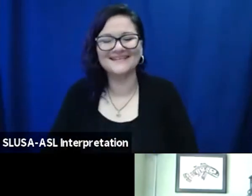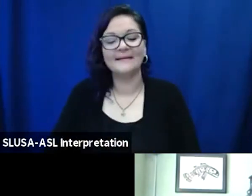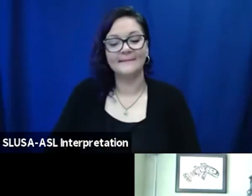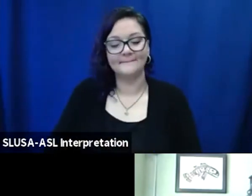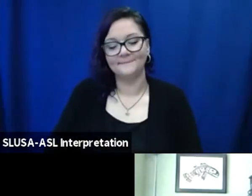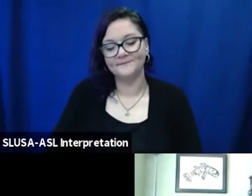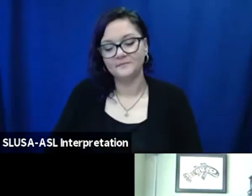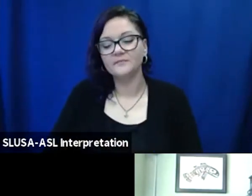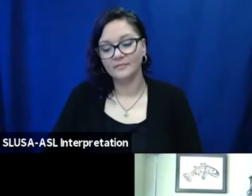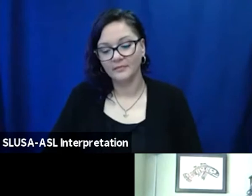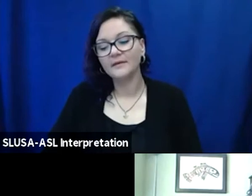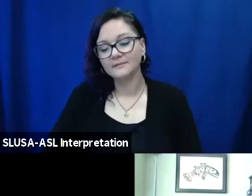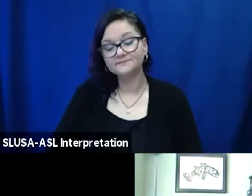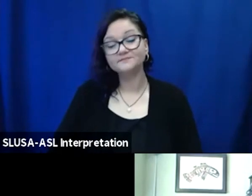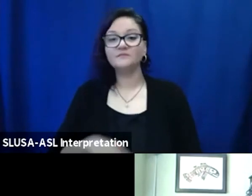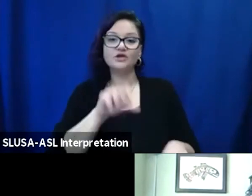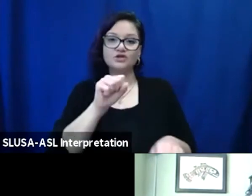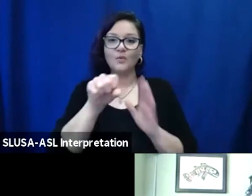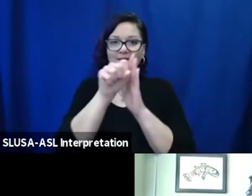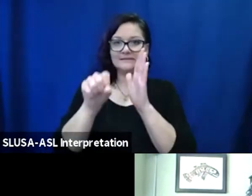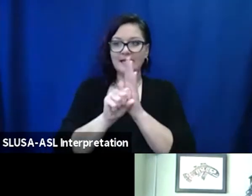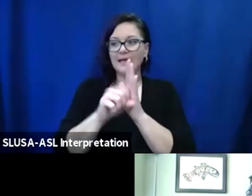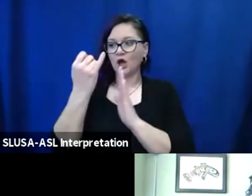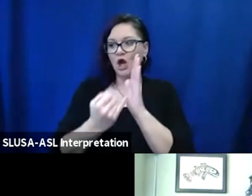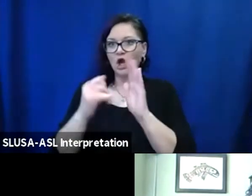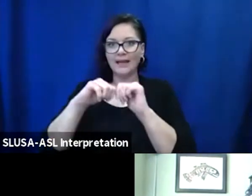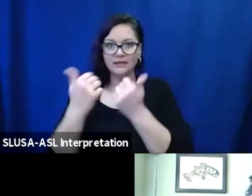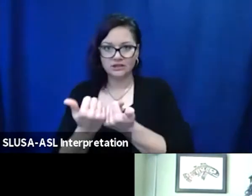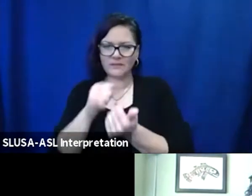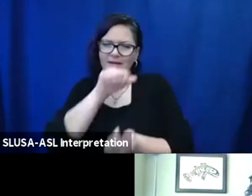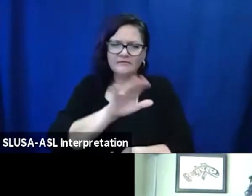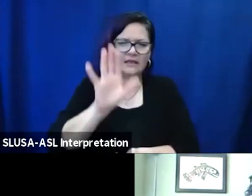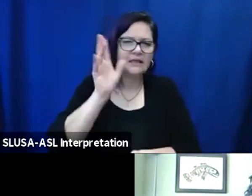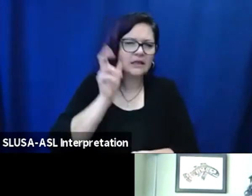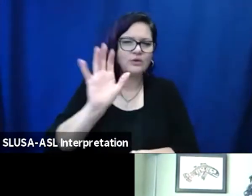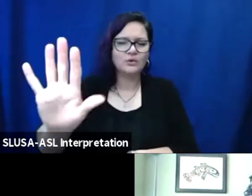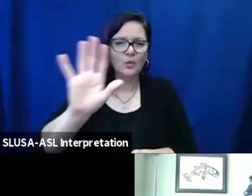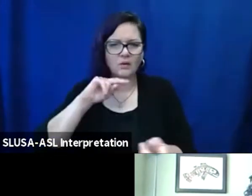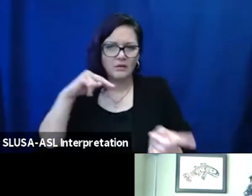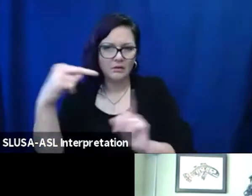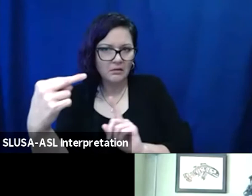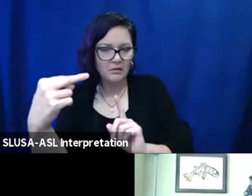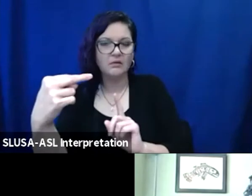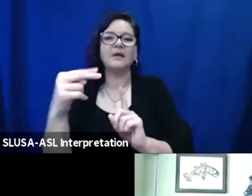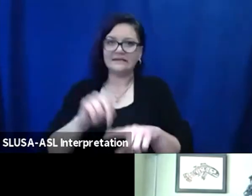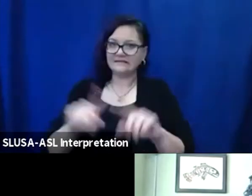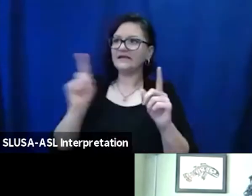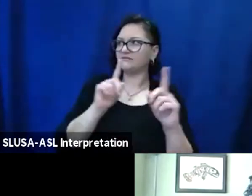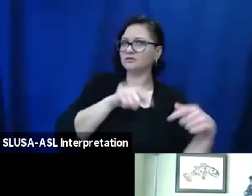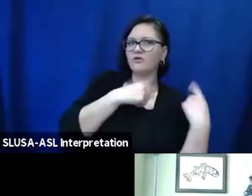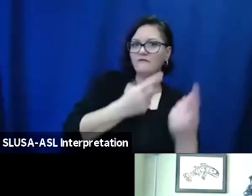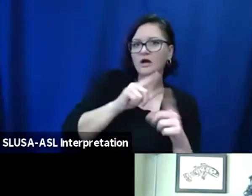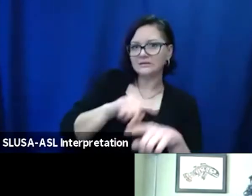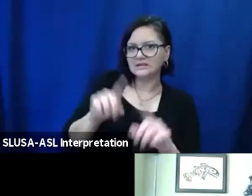would love to hear, as a state arts agency, different perspective than some of what we've heard so far. You're really coming at all of